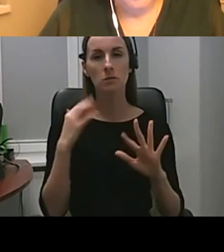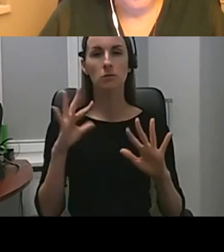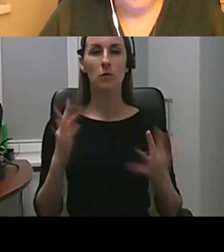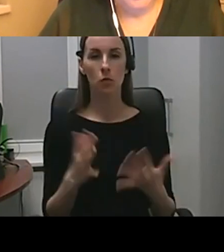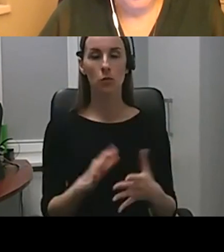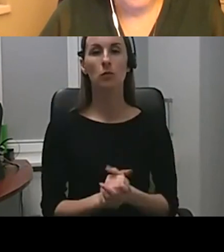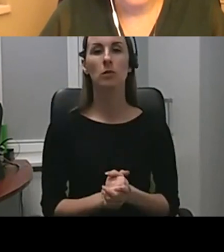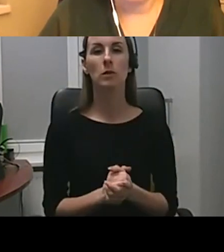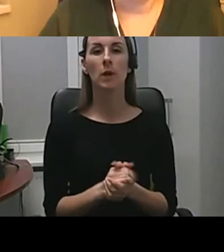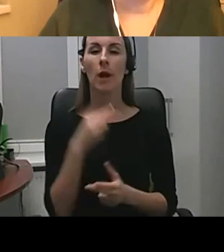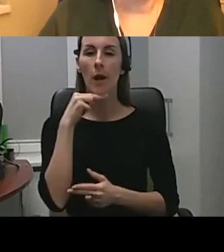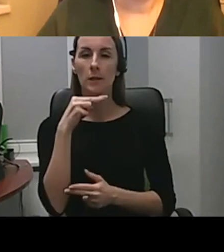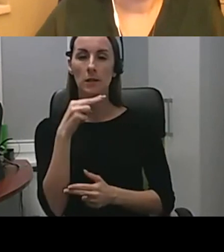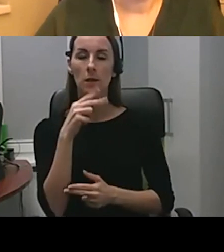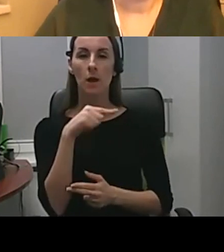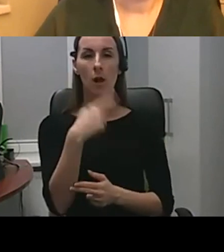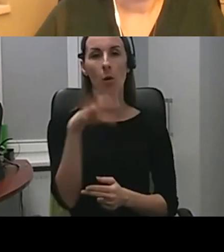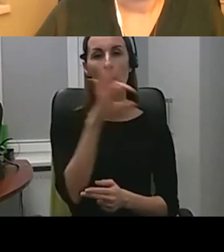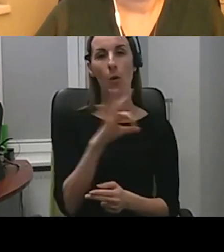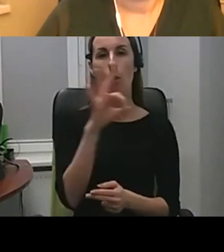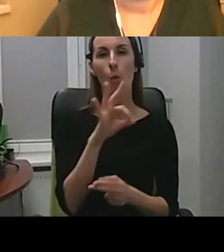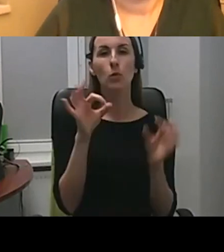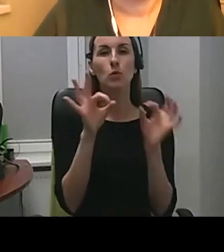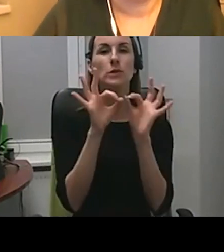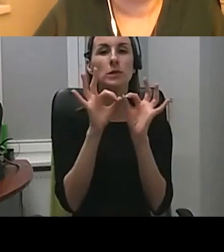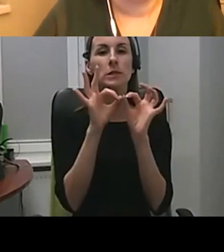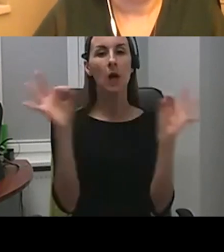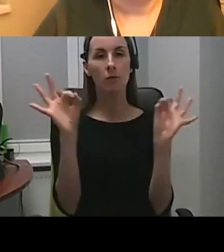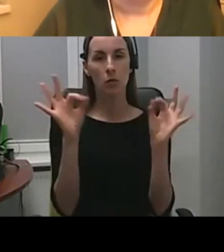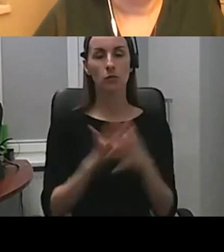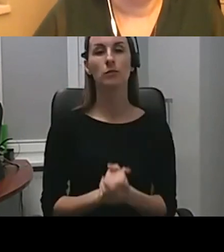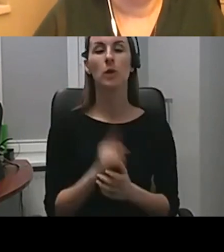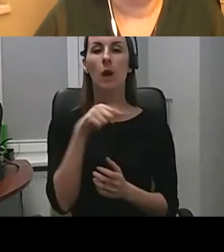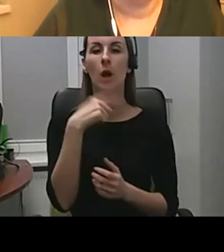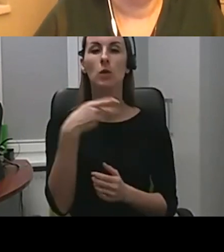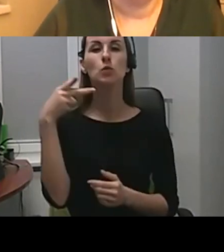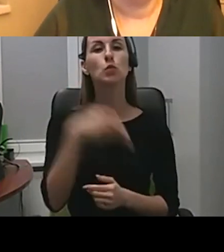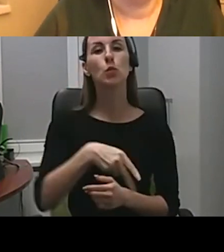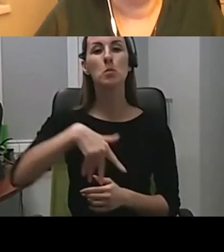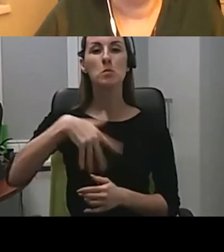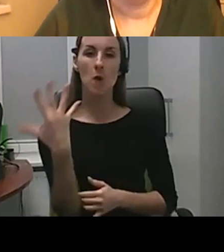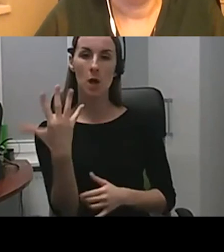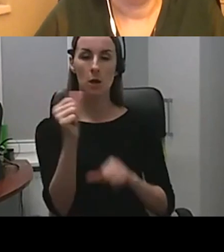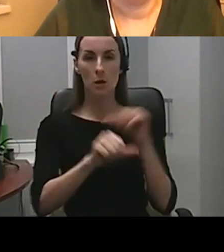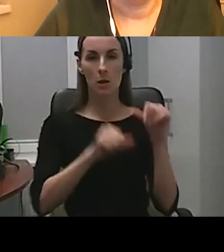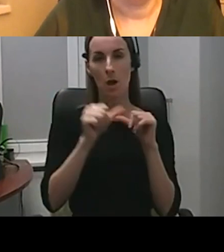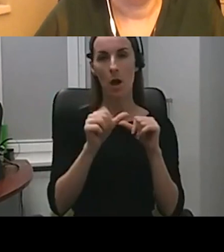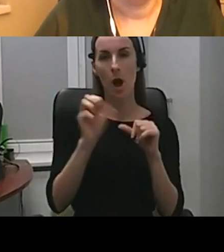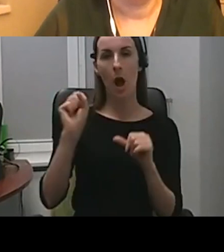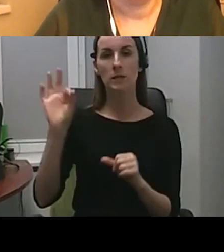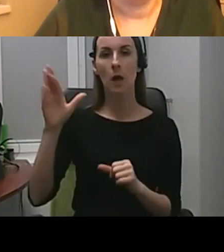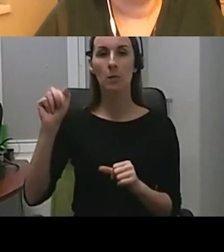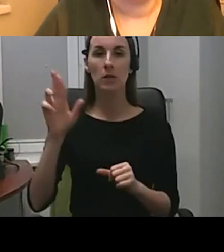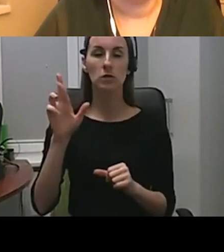the General Assembly resolution of 2005, where it was endorsed,